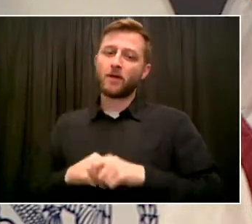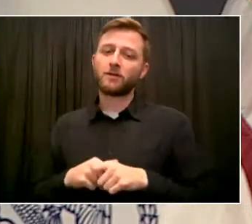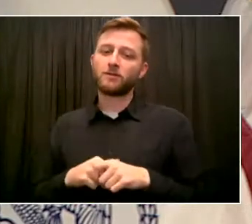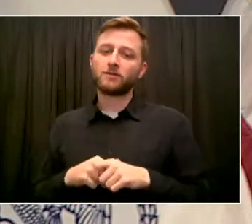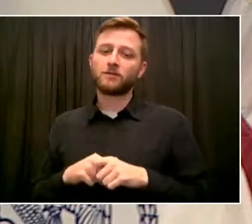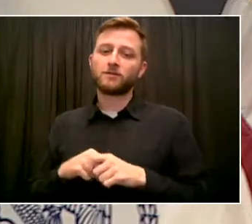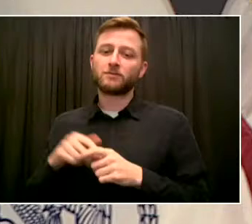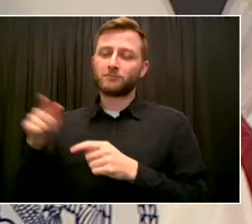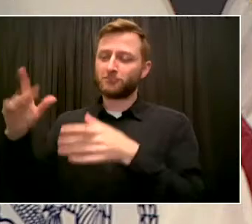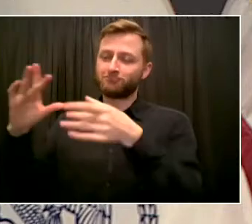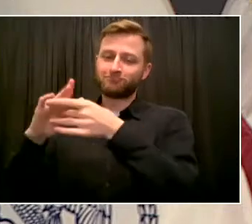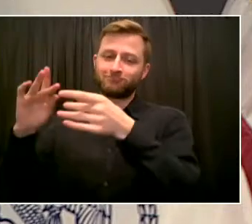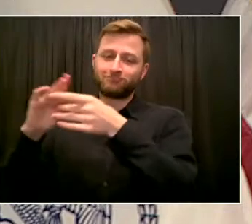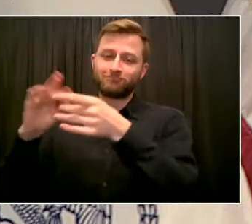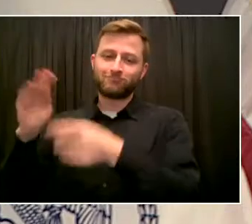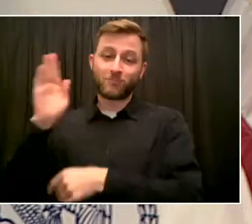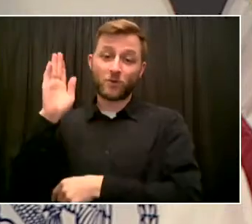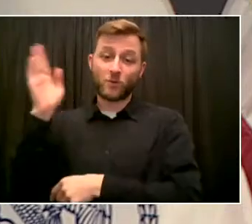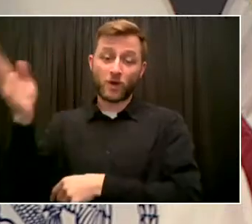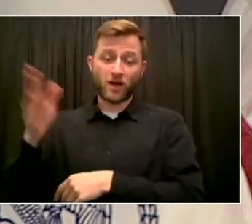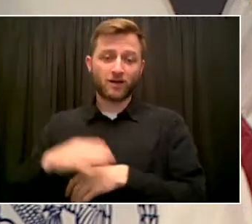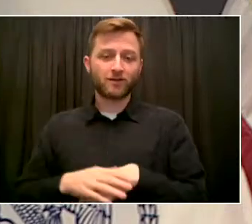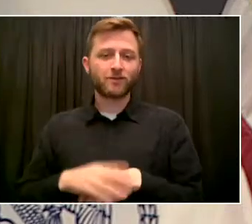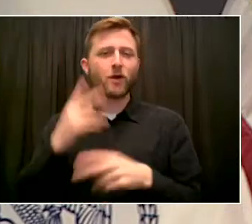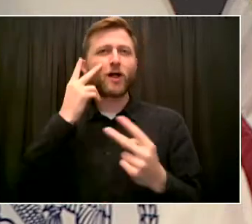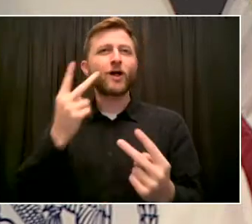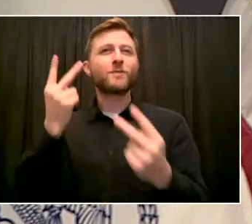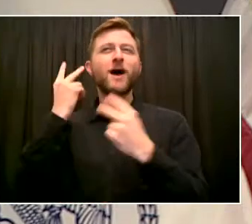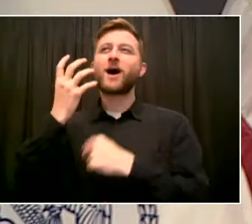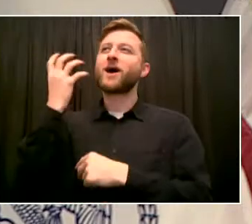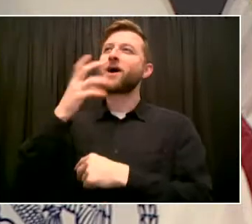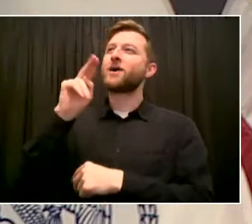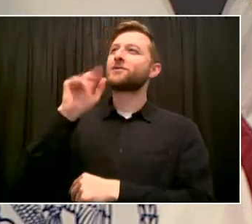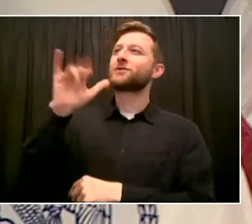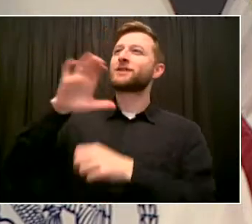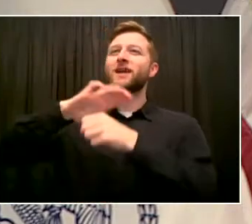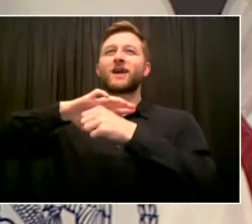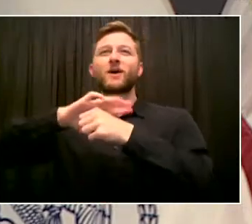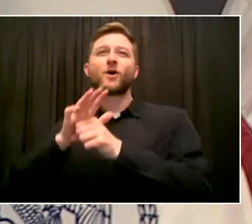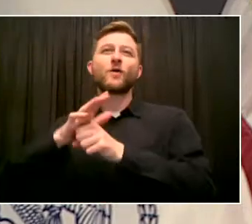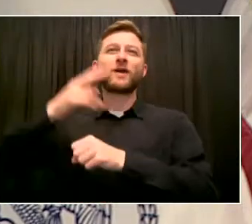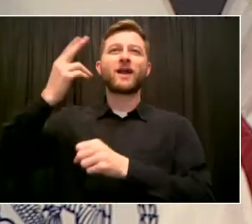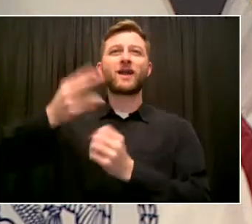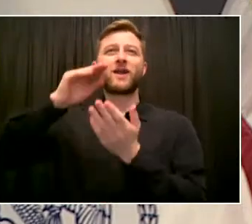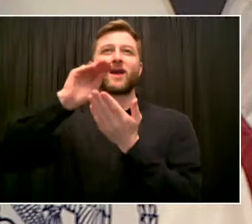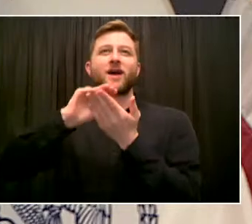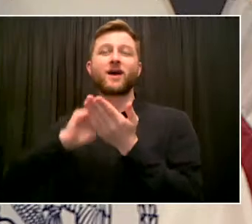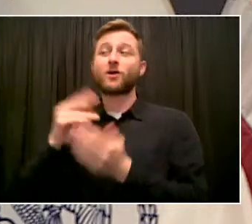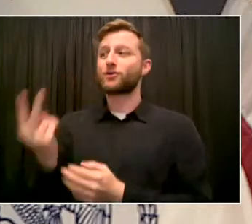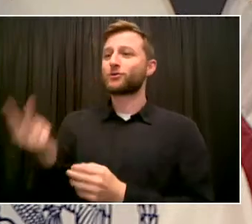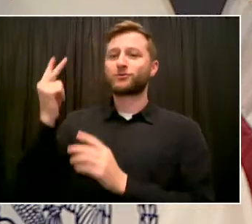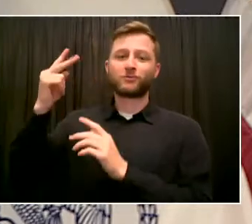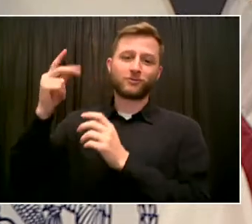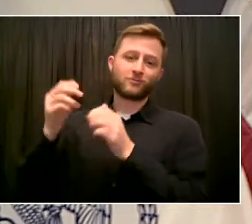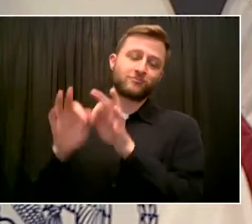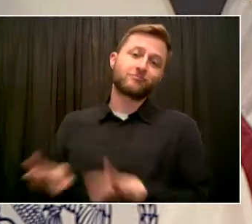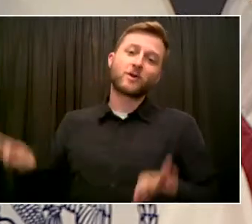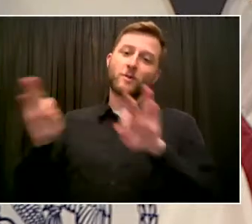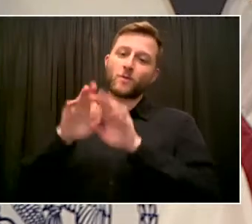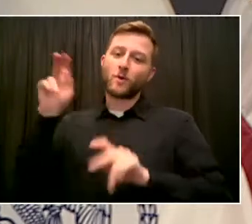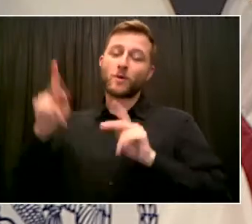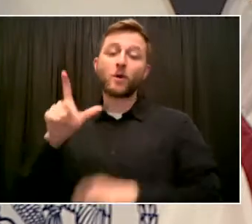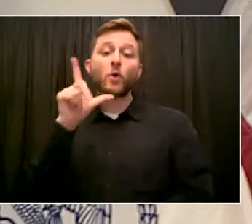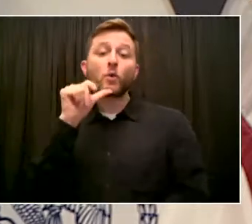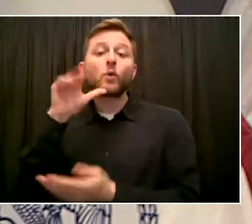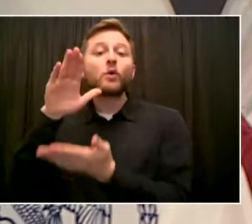COVID and came back strong, these are two of the people who are going to get a lot of praise for what they did. Our school's chancellor, Misha